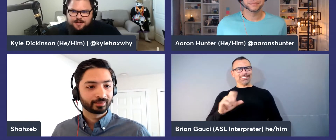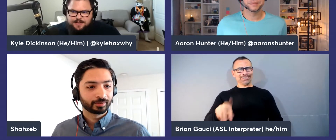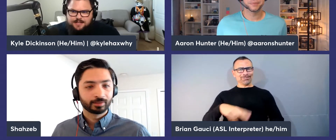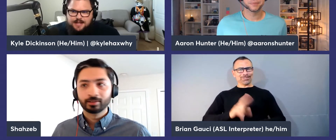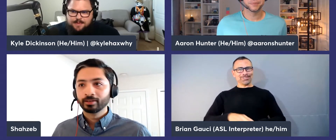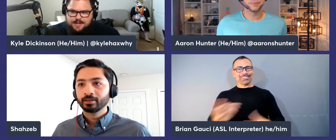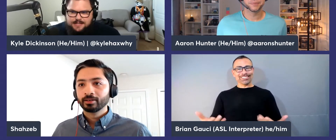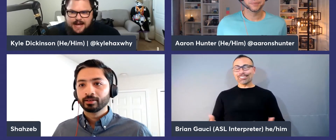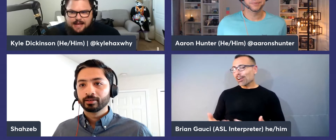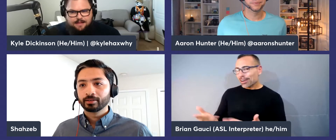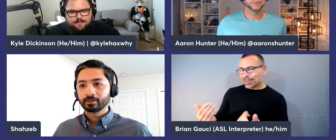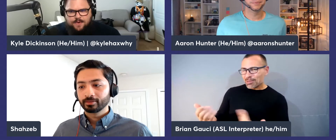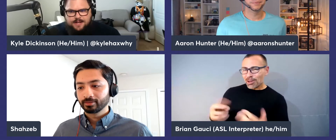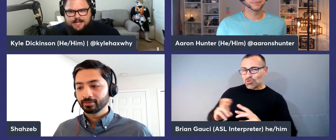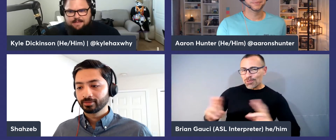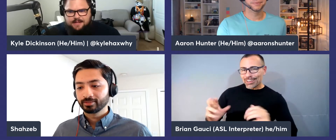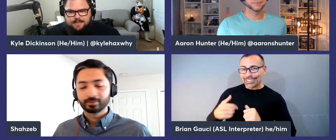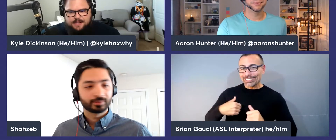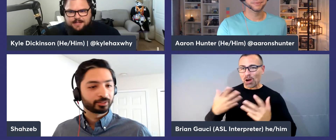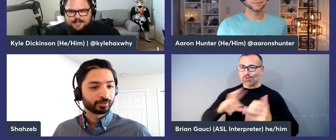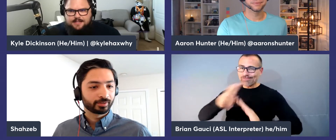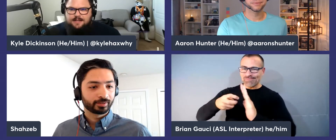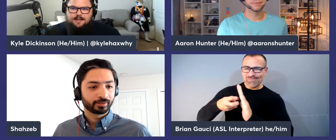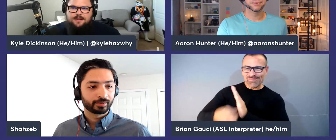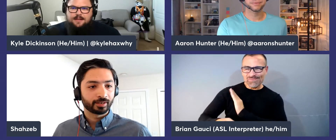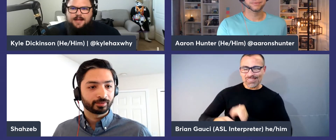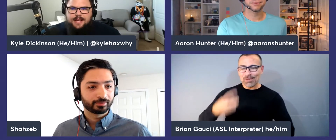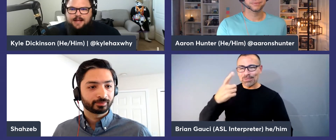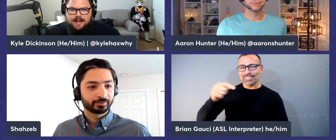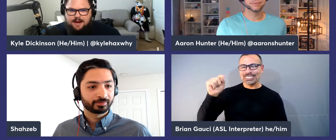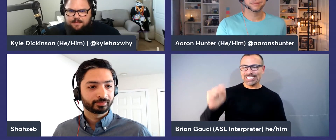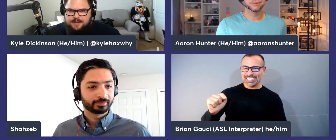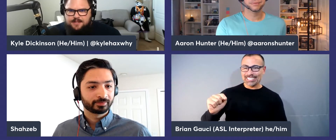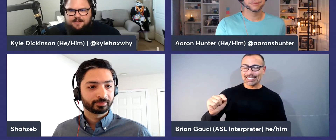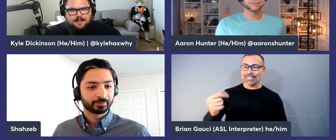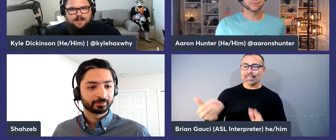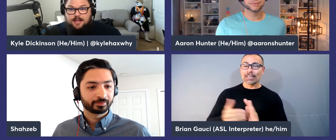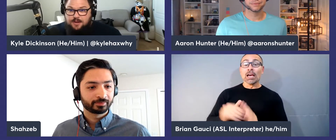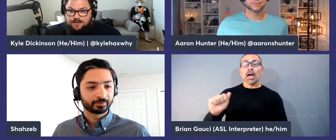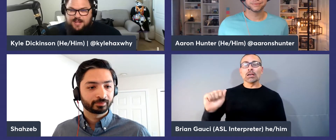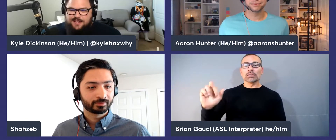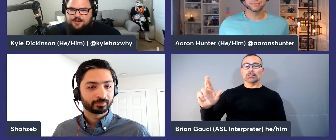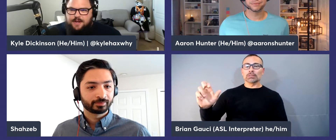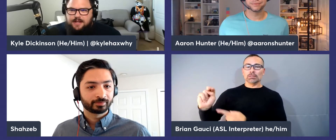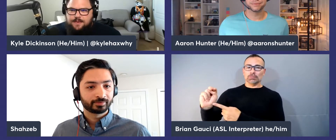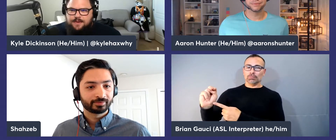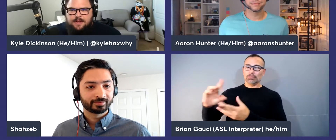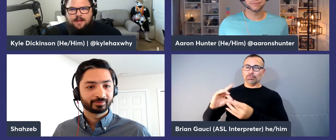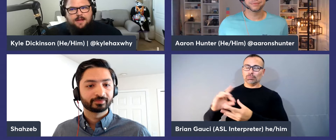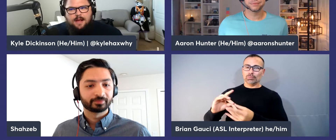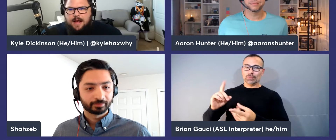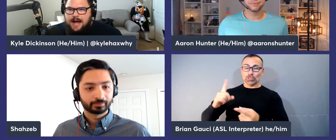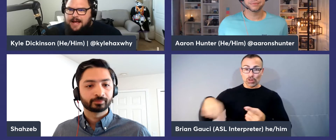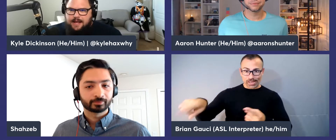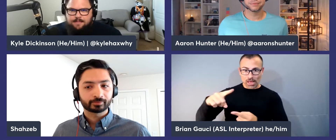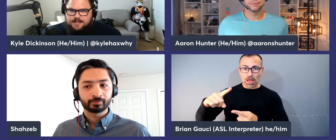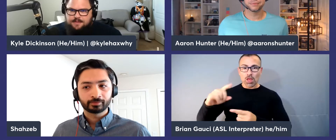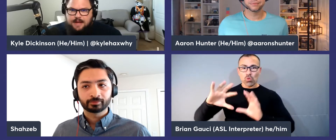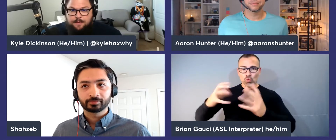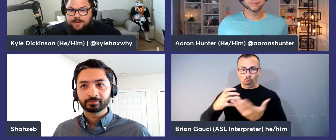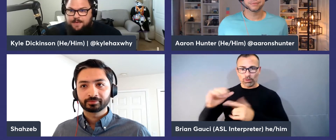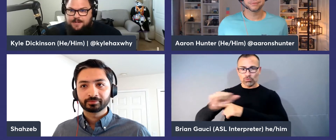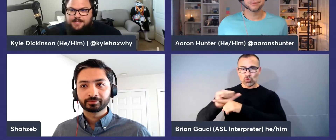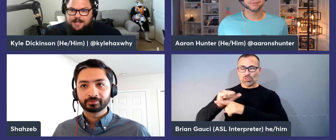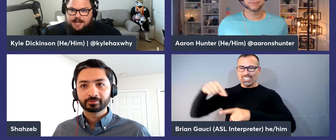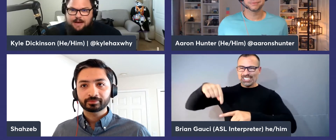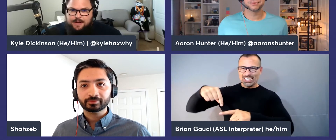ready to show us this demo? Because I want to dive in because this, Yeah. again, Aaron mentioned, huge thing in the training world. I